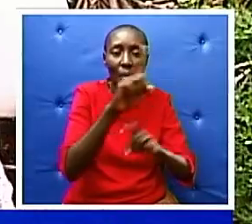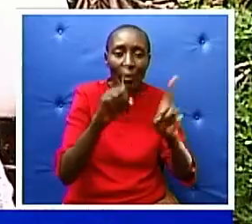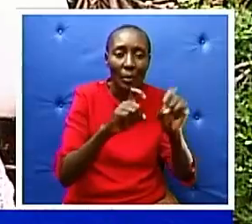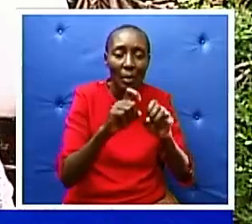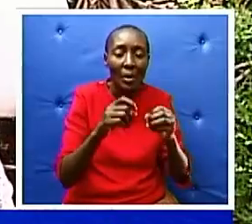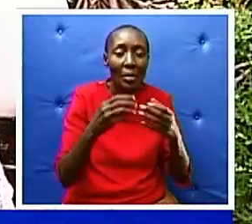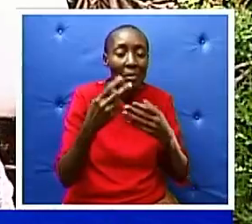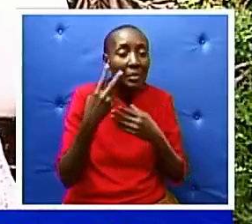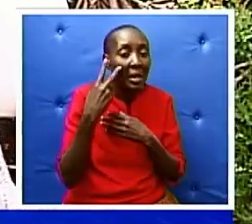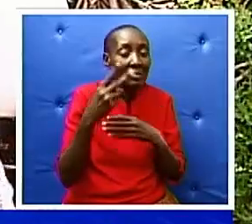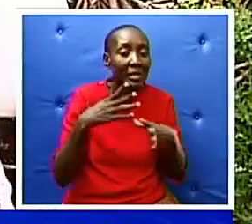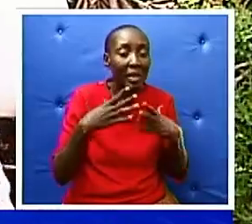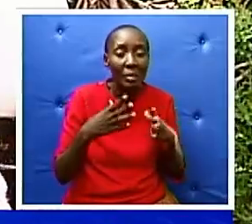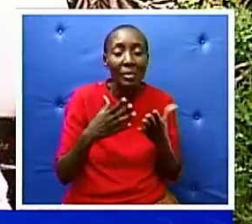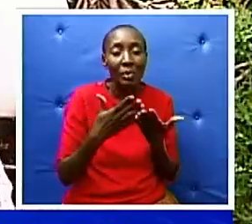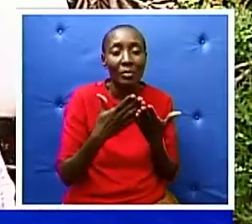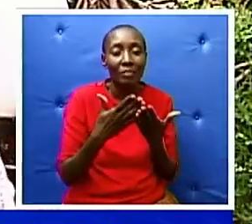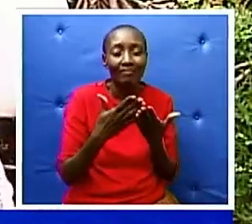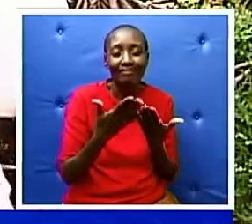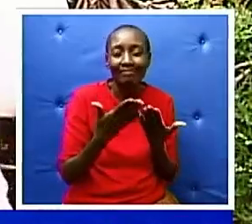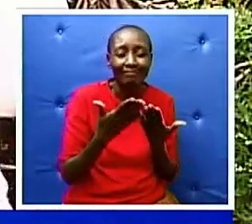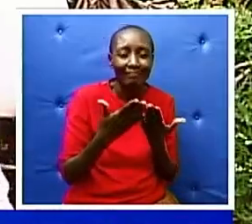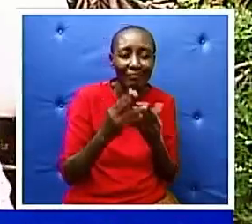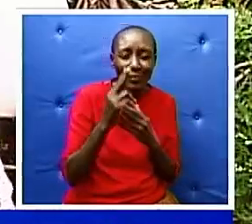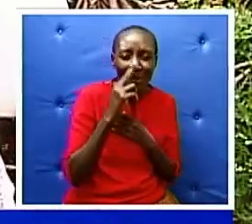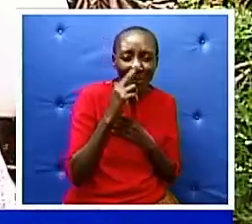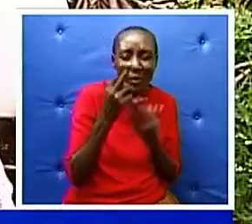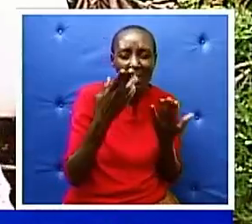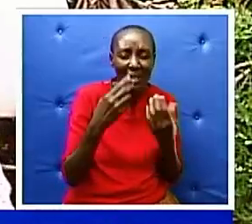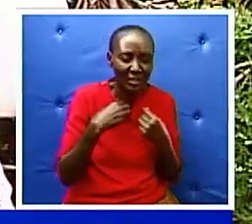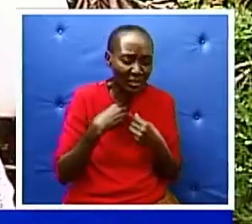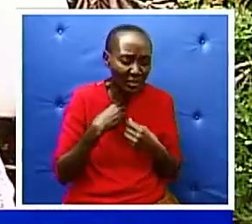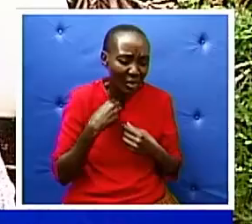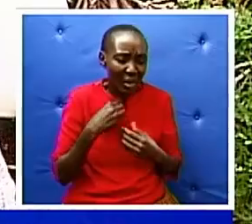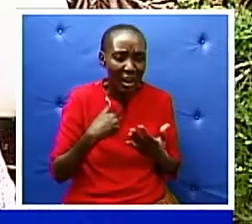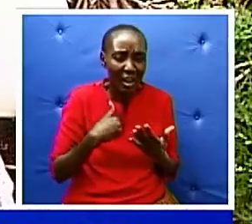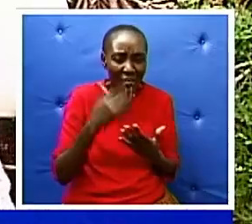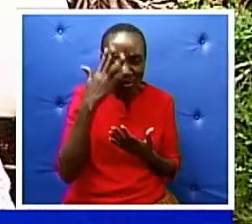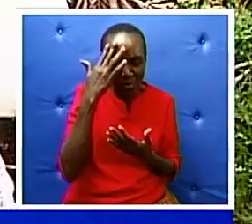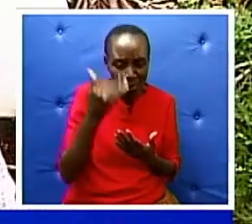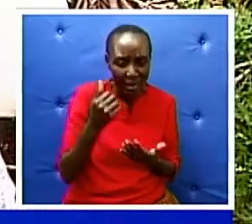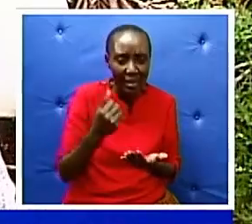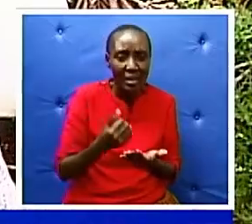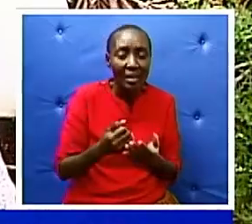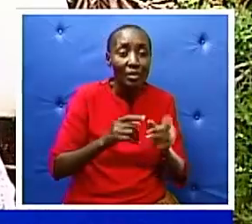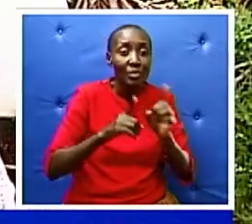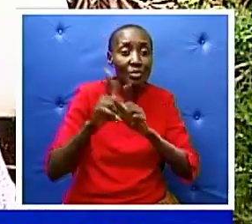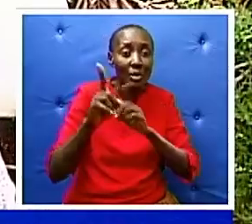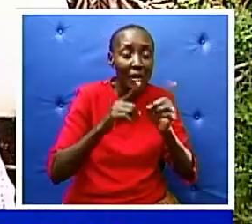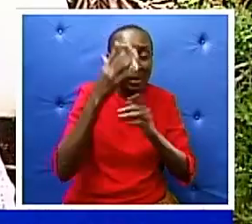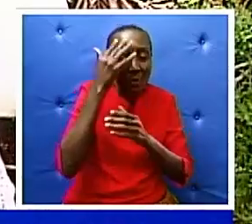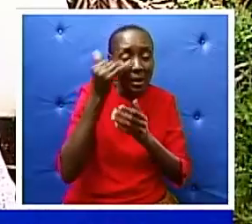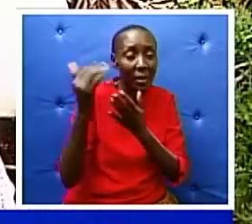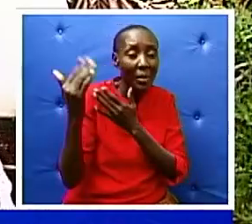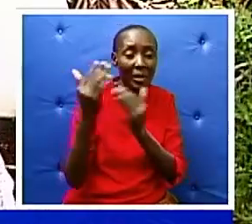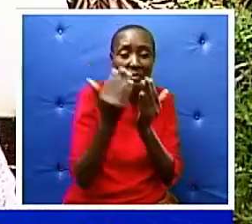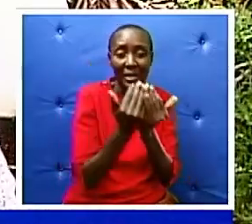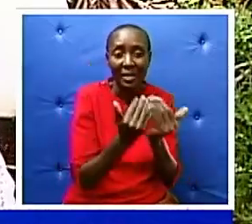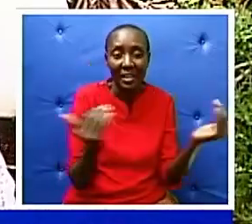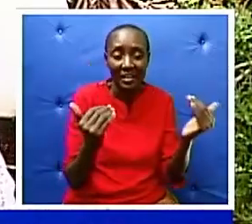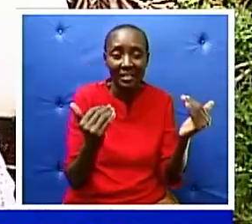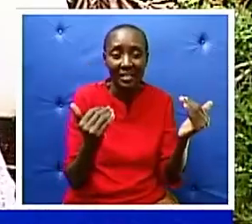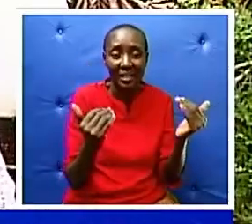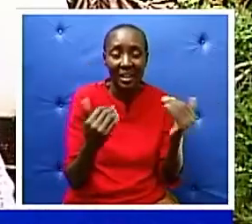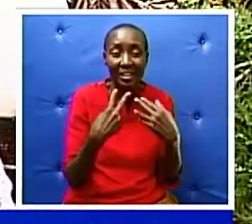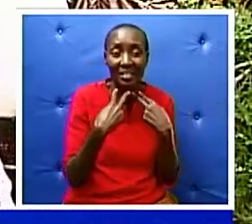don uniforms to make sure they go past the zoning areas, because we expect the kids won't be locked from